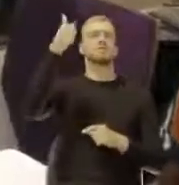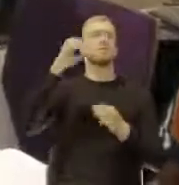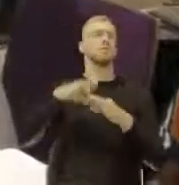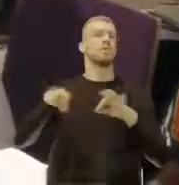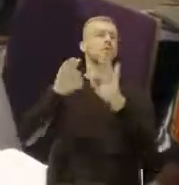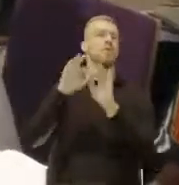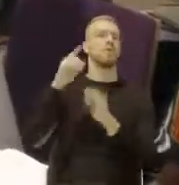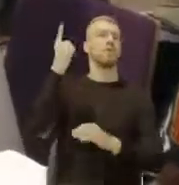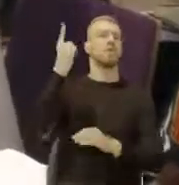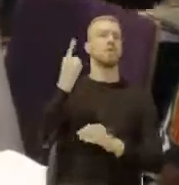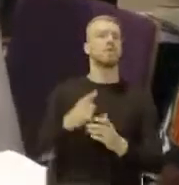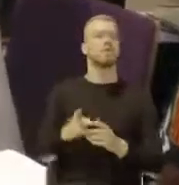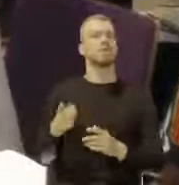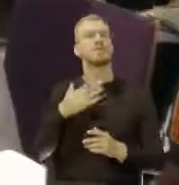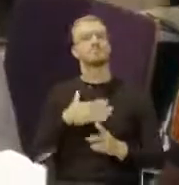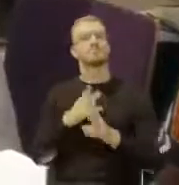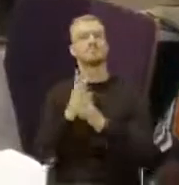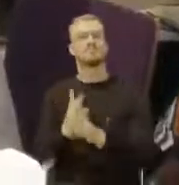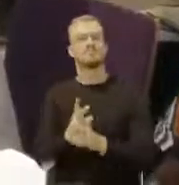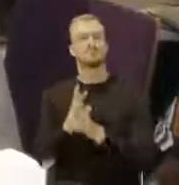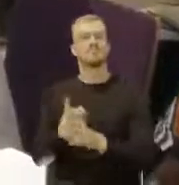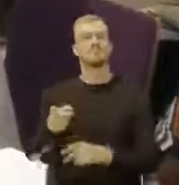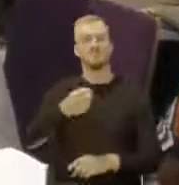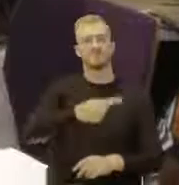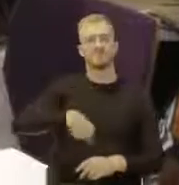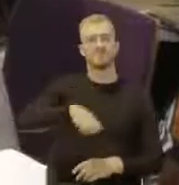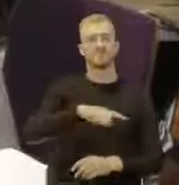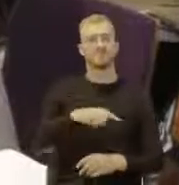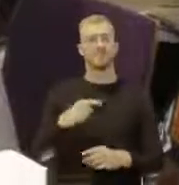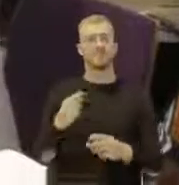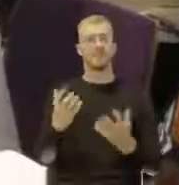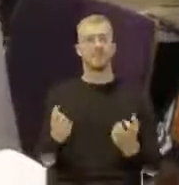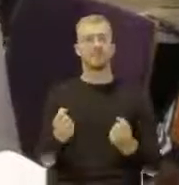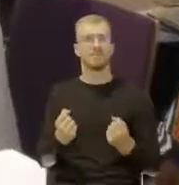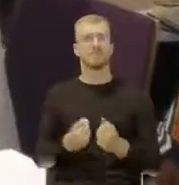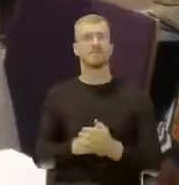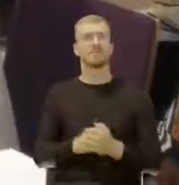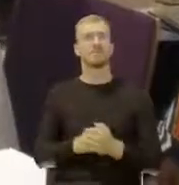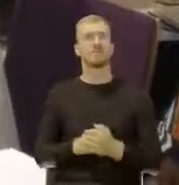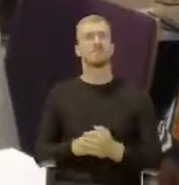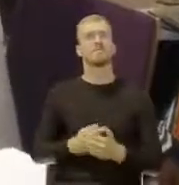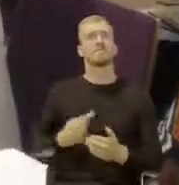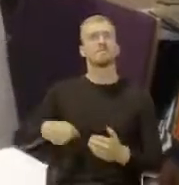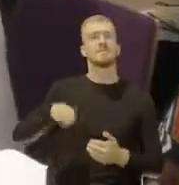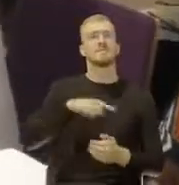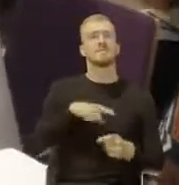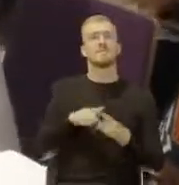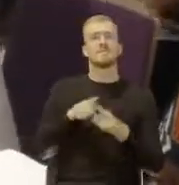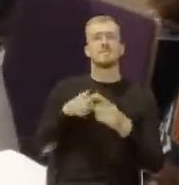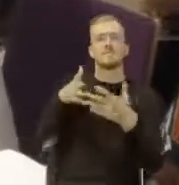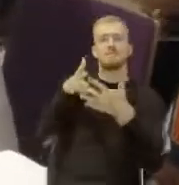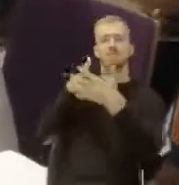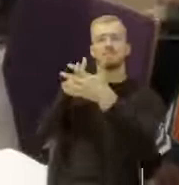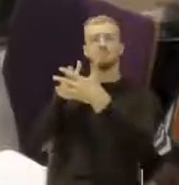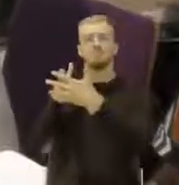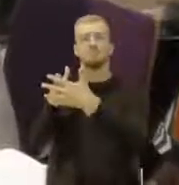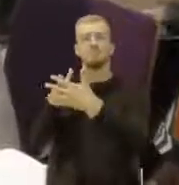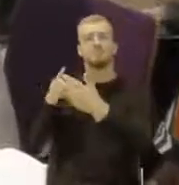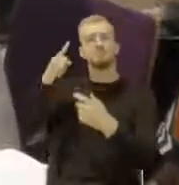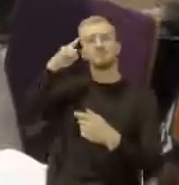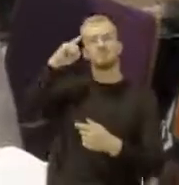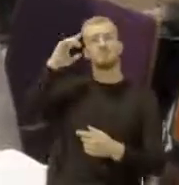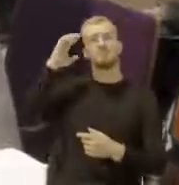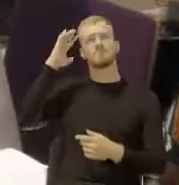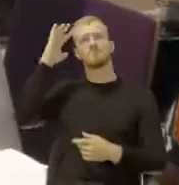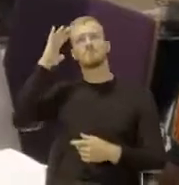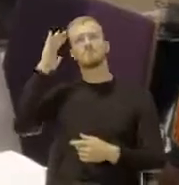have. The commons need to have a different space in our discussions and in our policies. And we have seen during